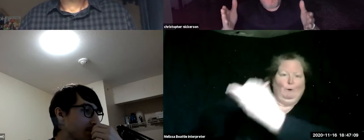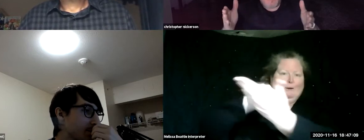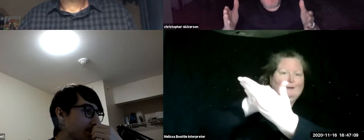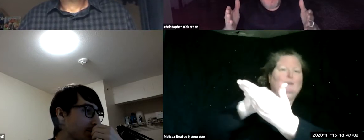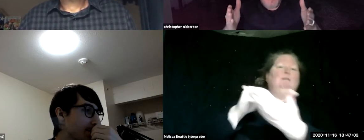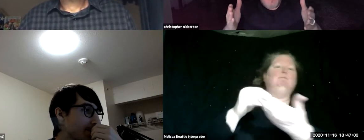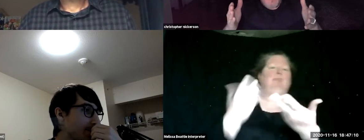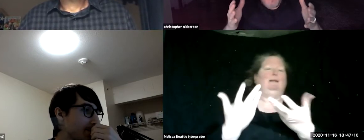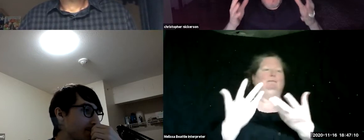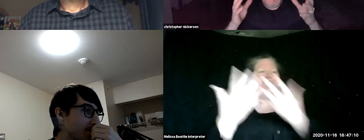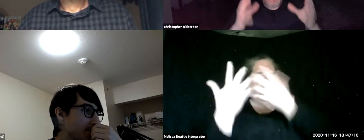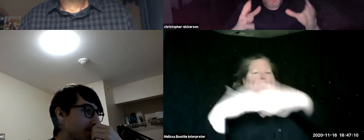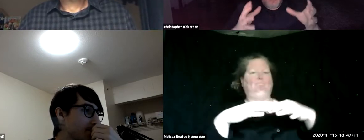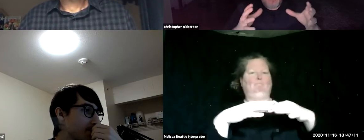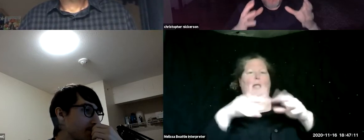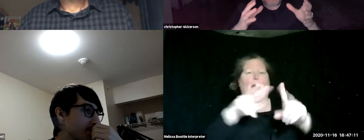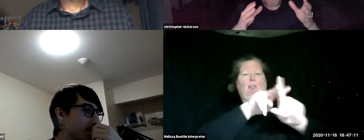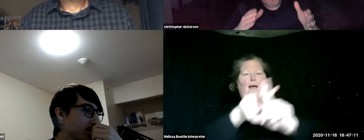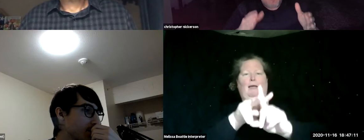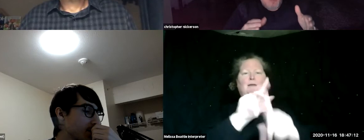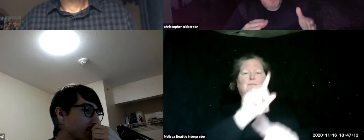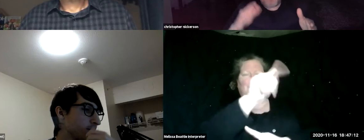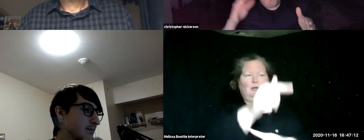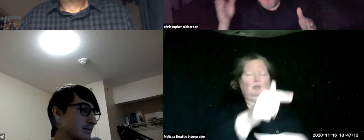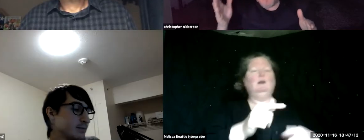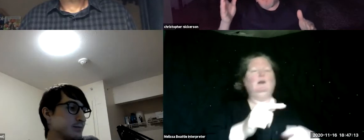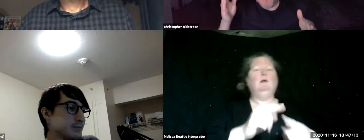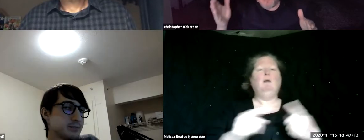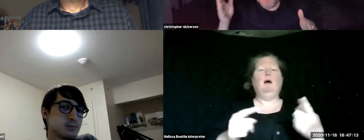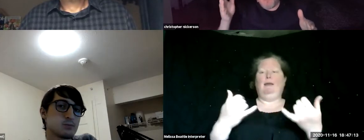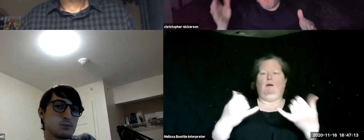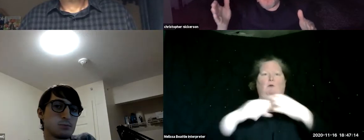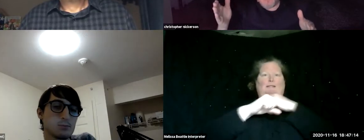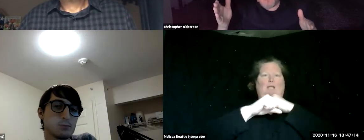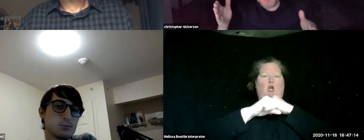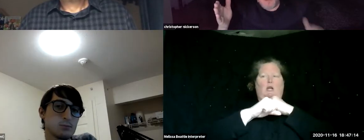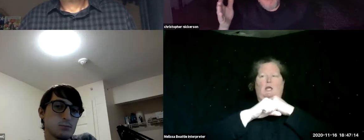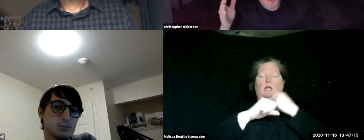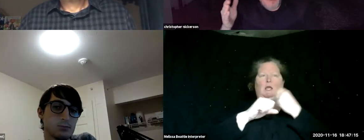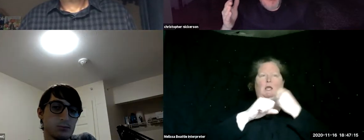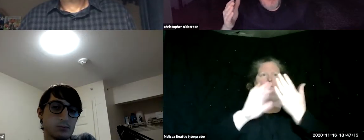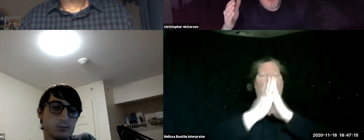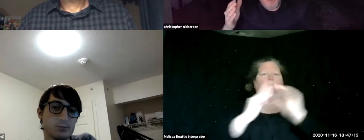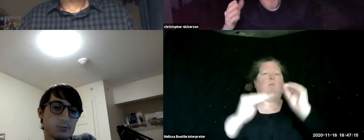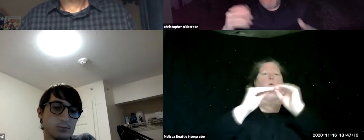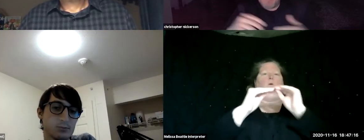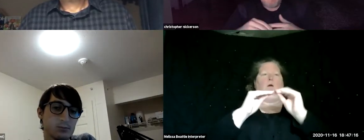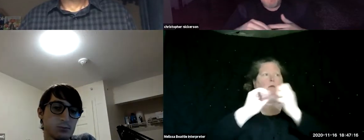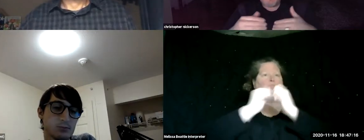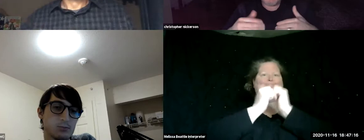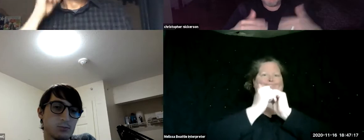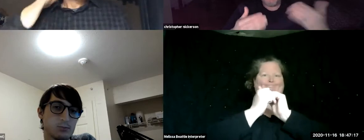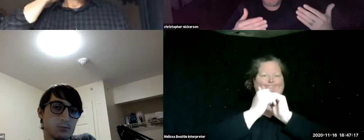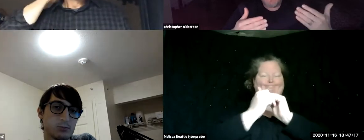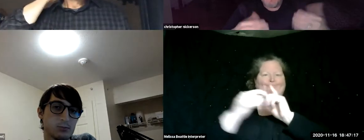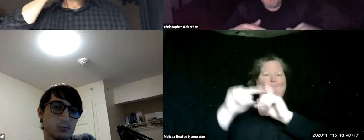of companies, security ends up being one of the biggest competitive advantage, right? So the fact that, you